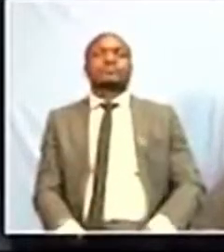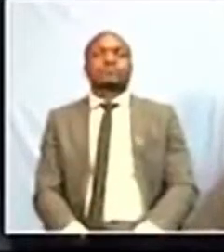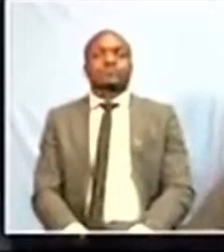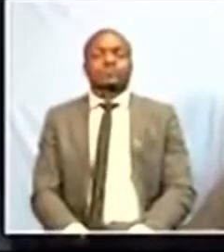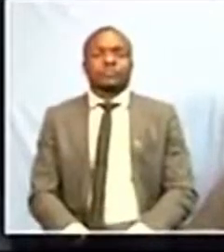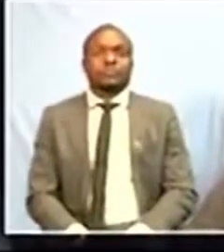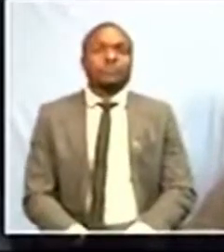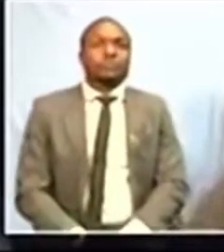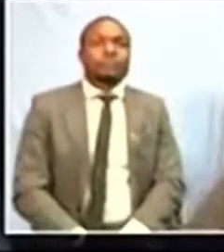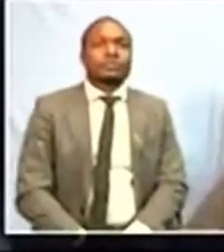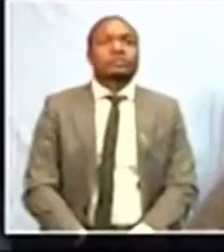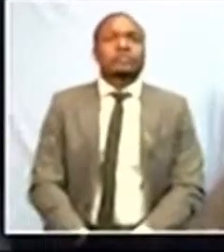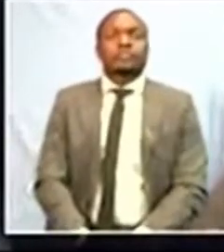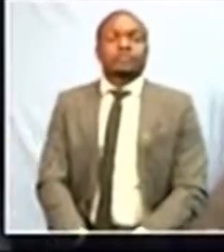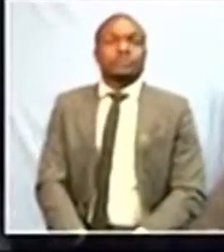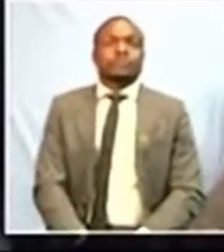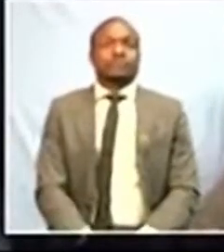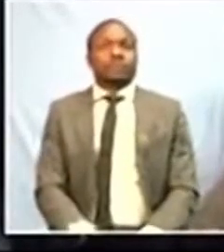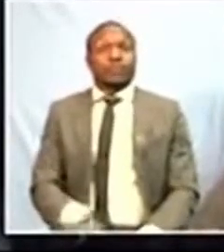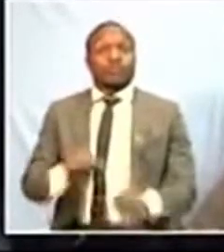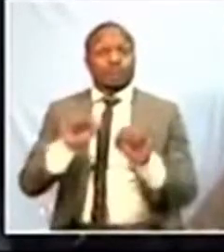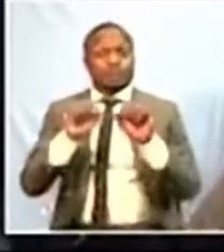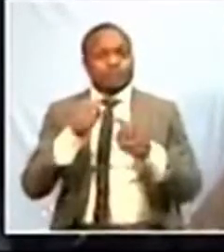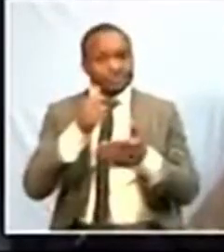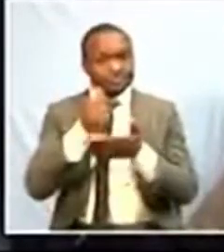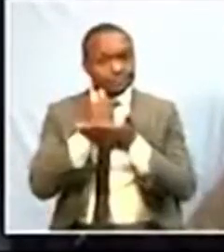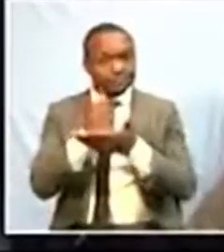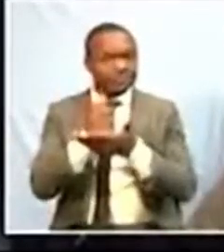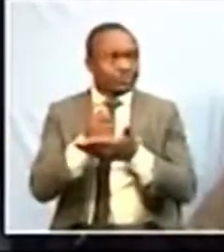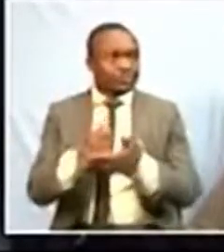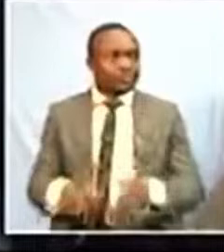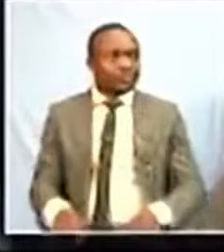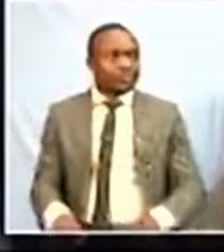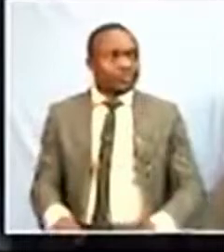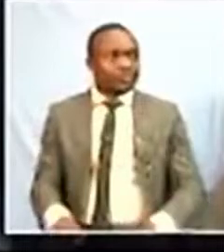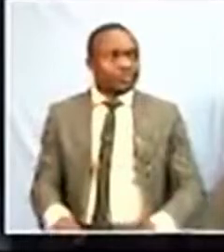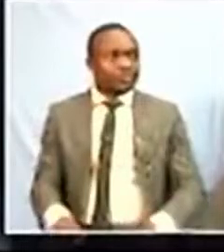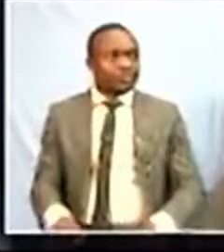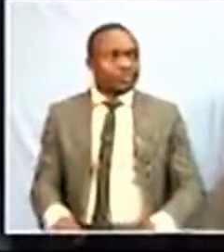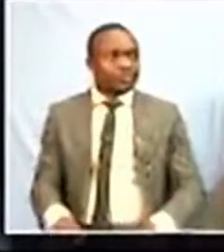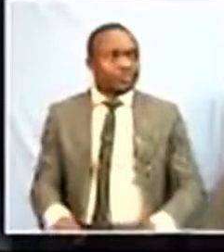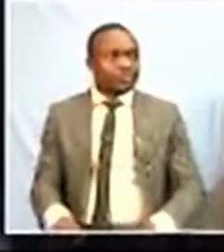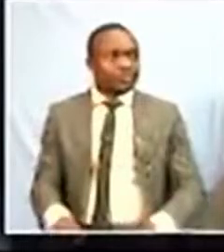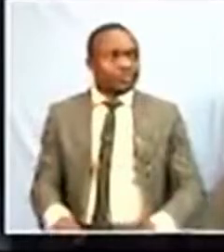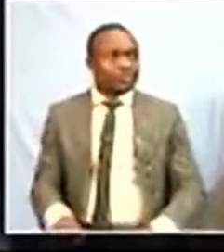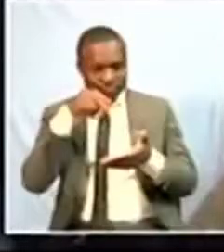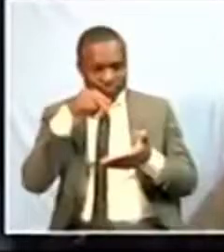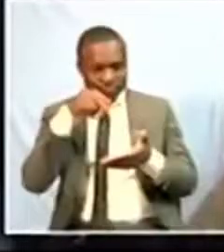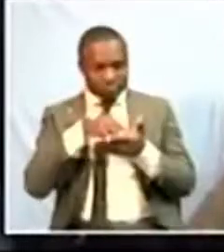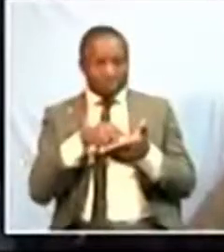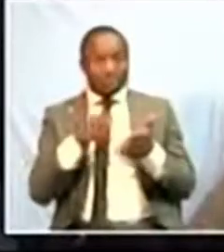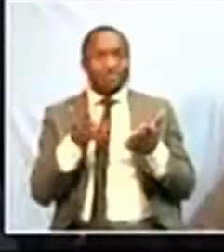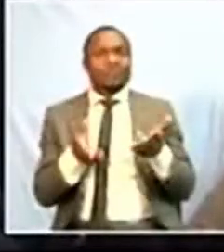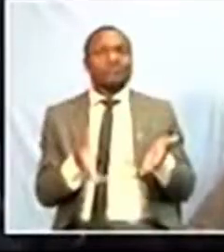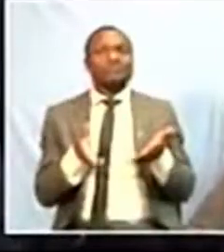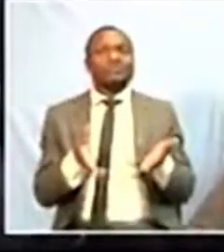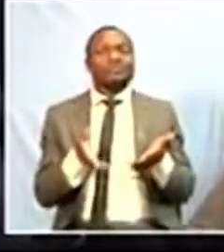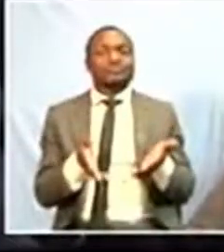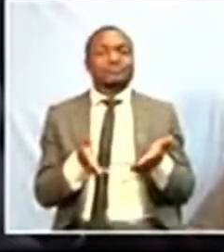That would have helped. Because where we stand,